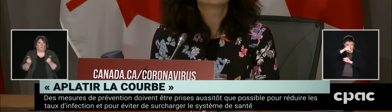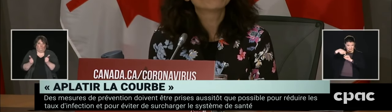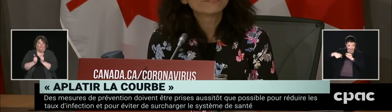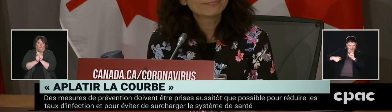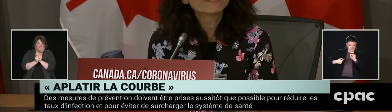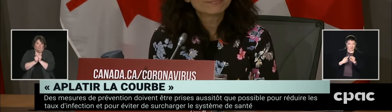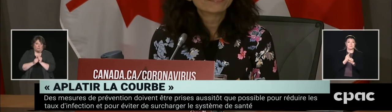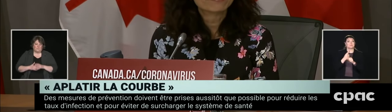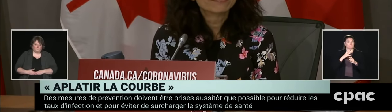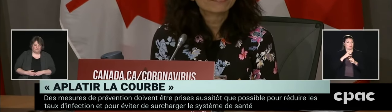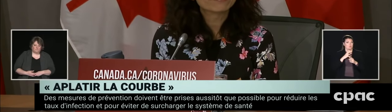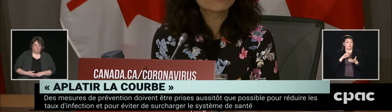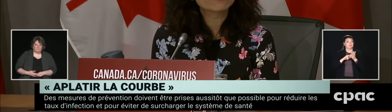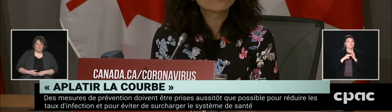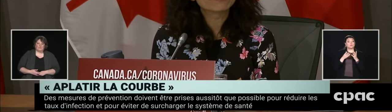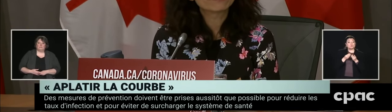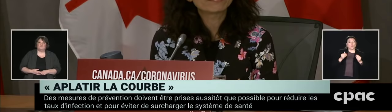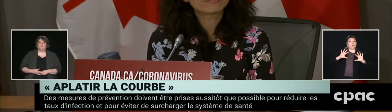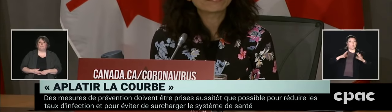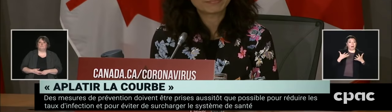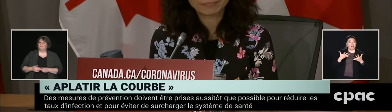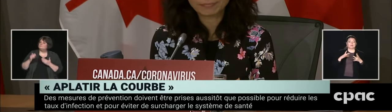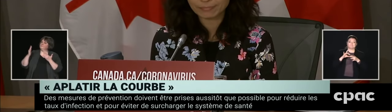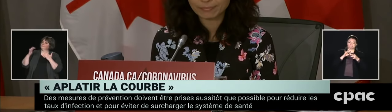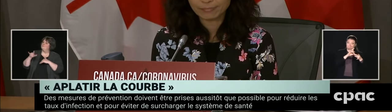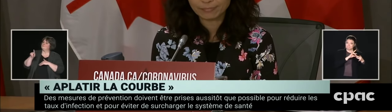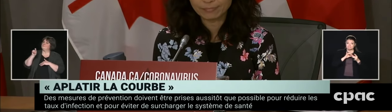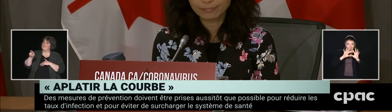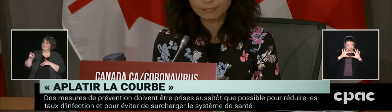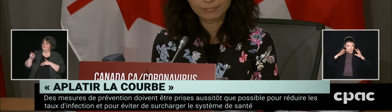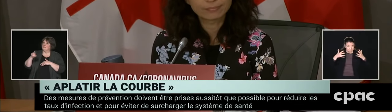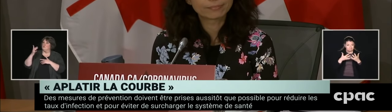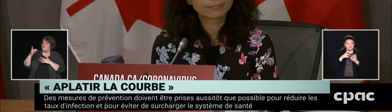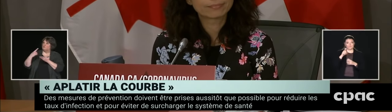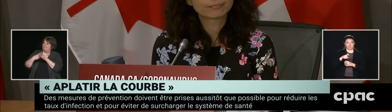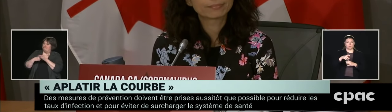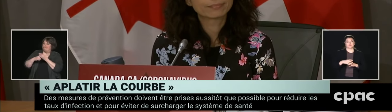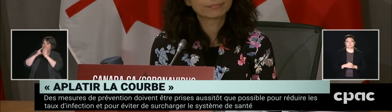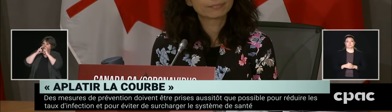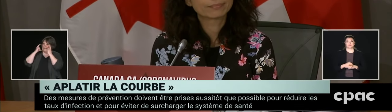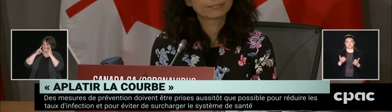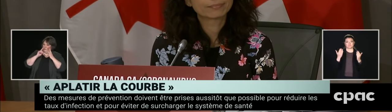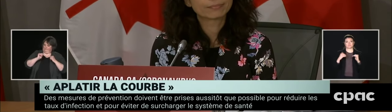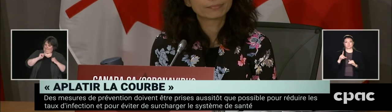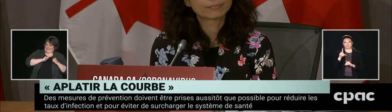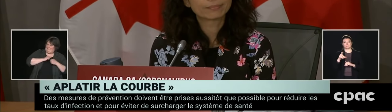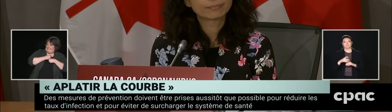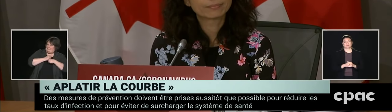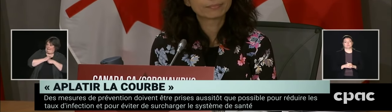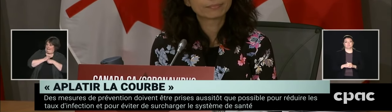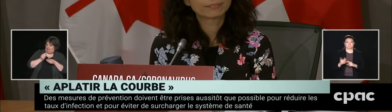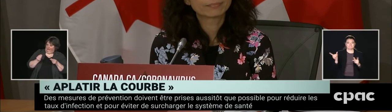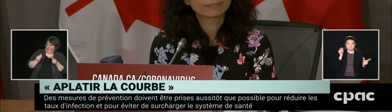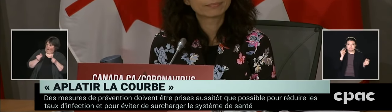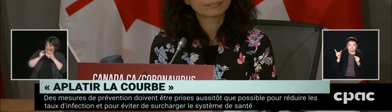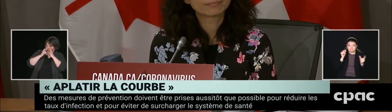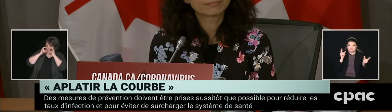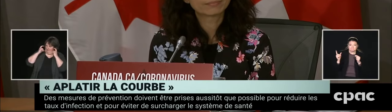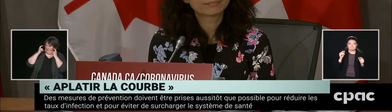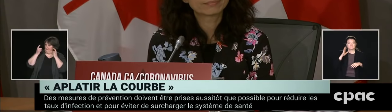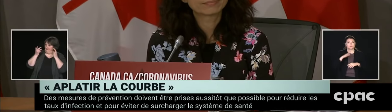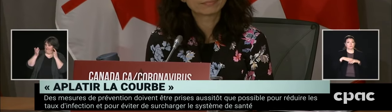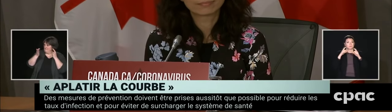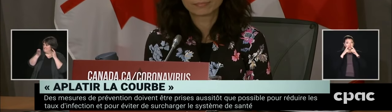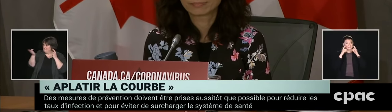So considering all this talk about masks, and I'm talking about cloth masks, do you, Dr. Tam or Patty Hajdu, plan to wear one when you